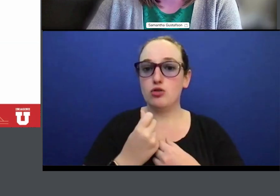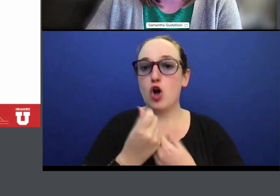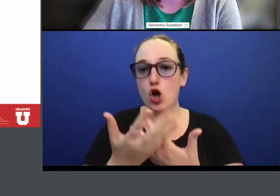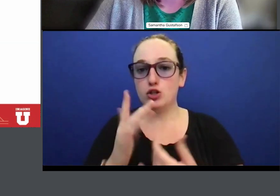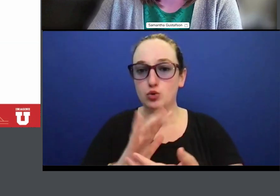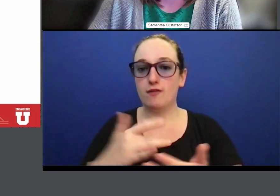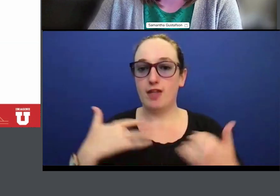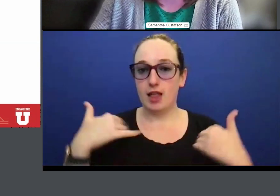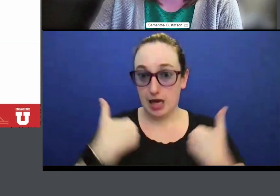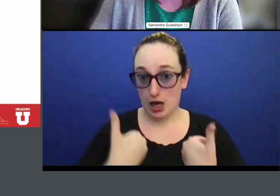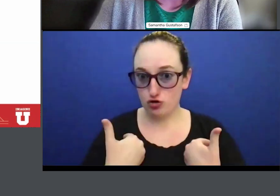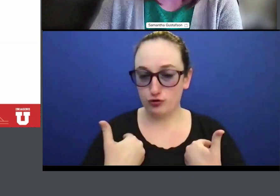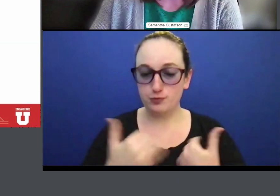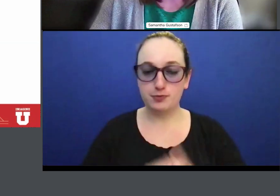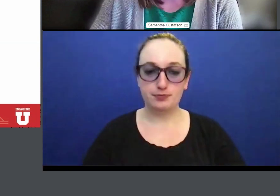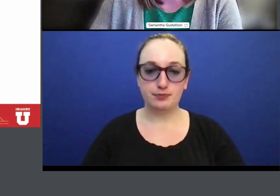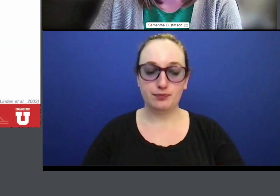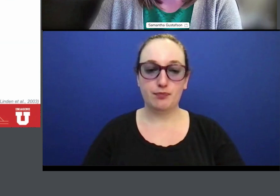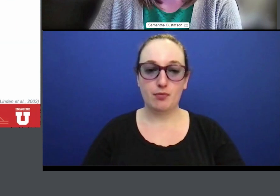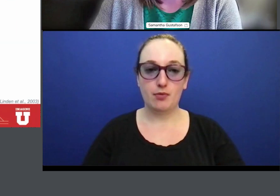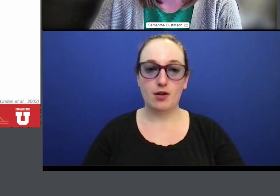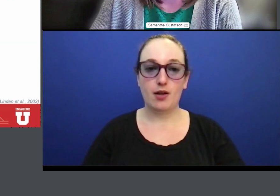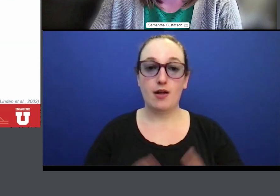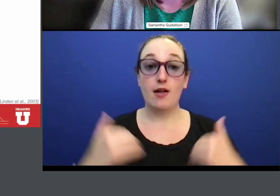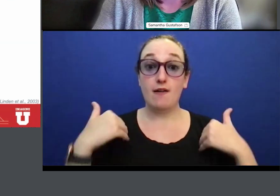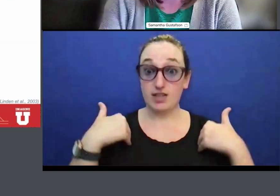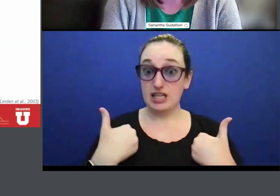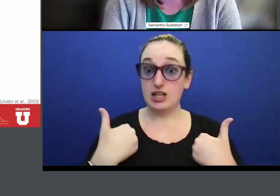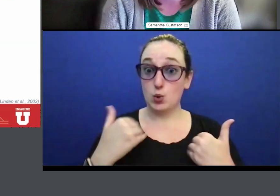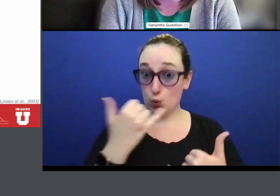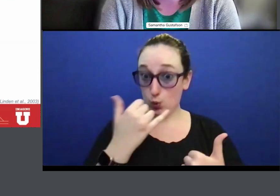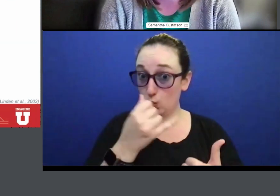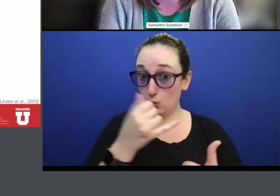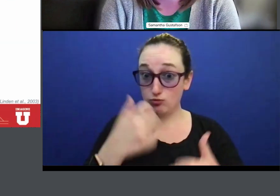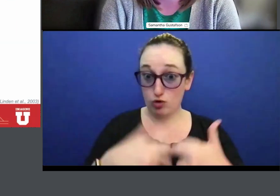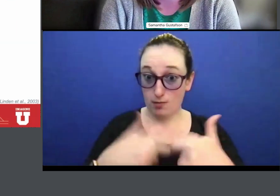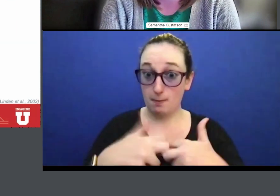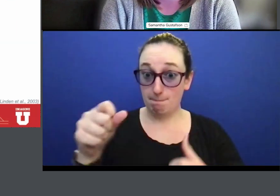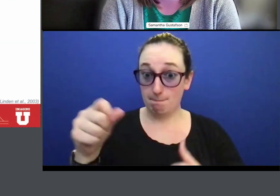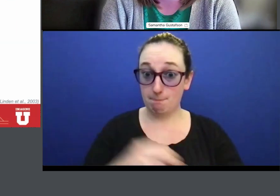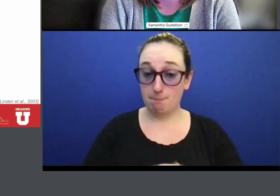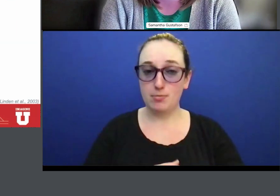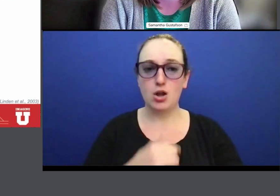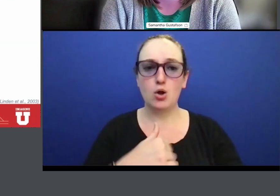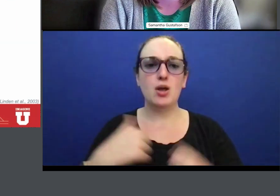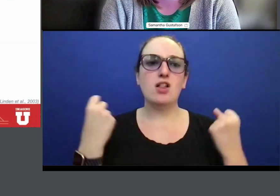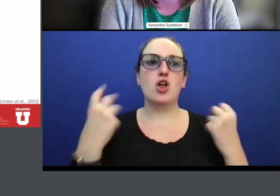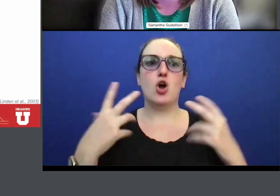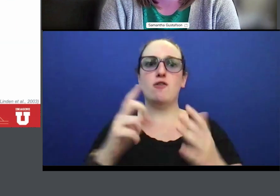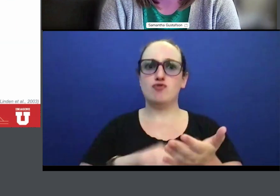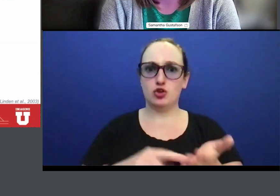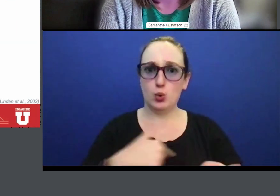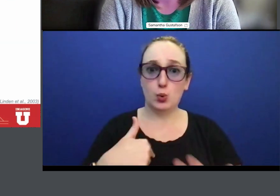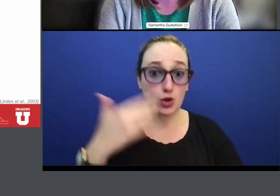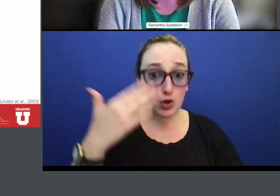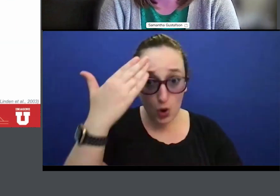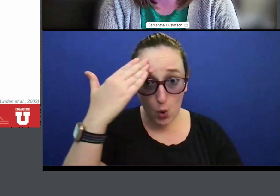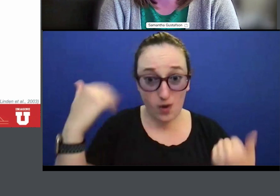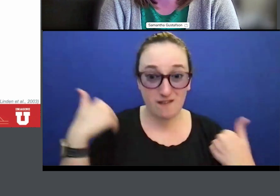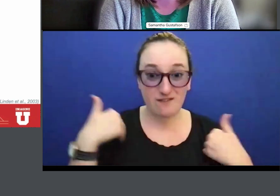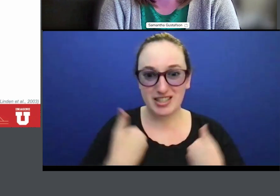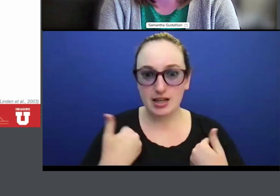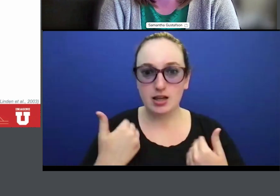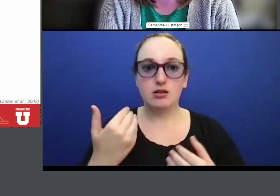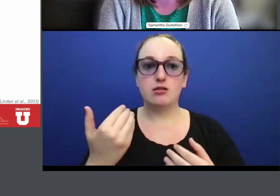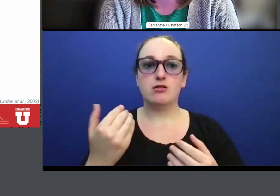a daily life. And fatigue is a problem because we have a lot of research that shows it has